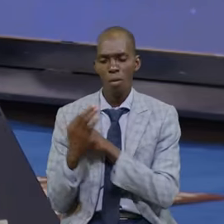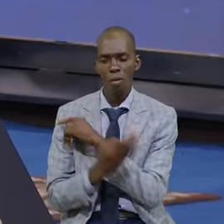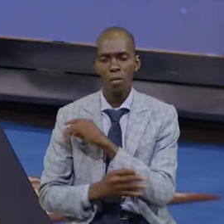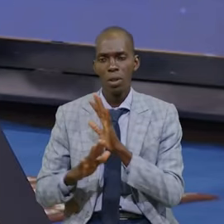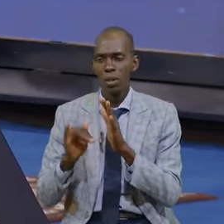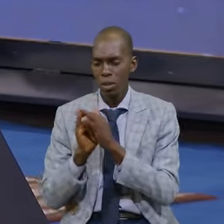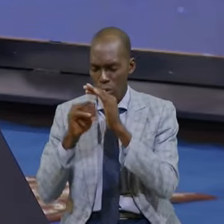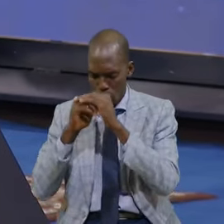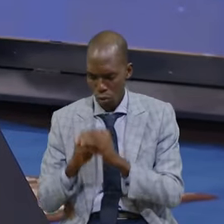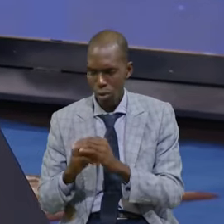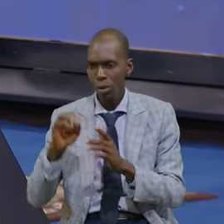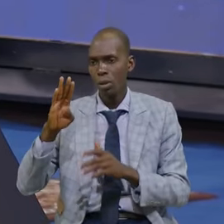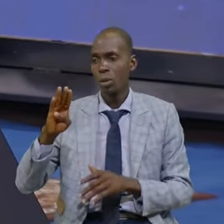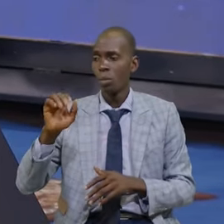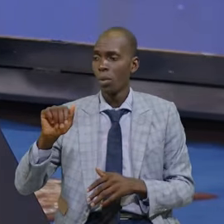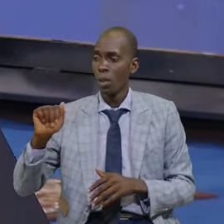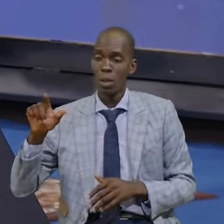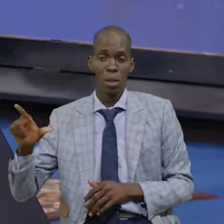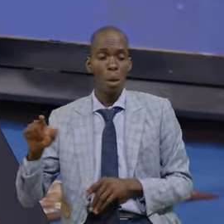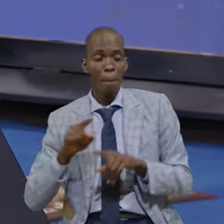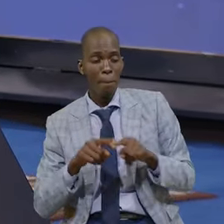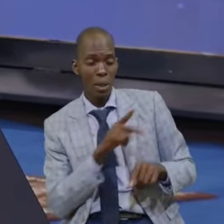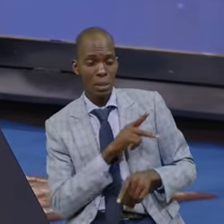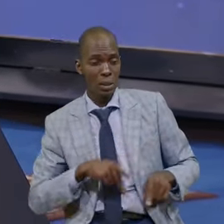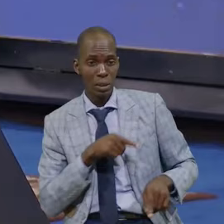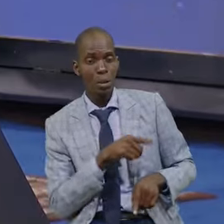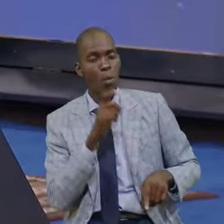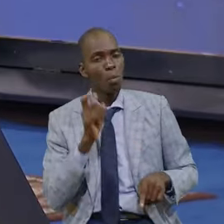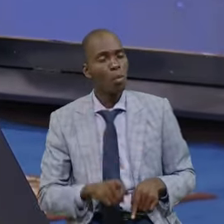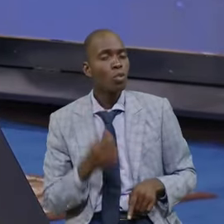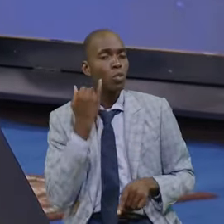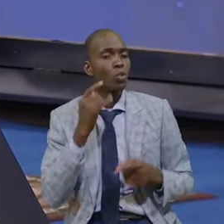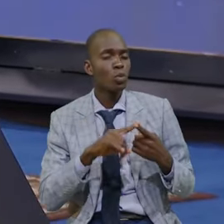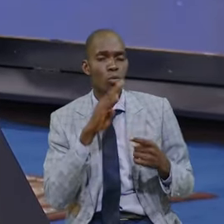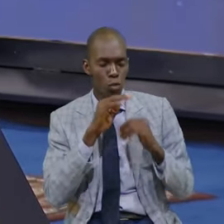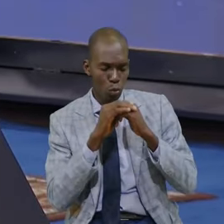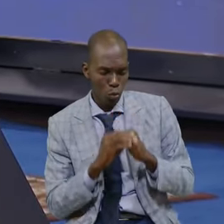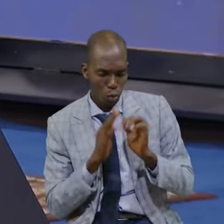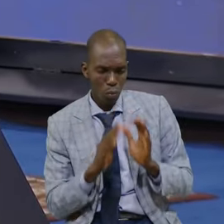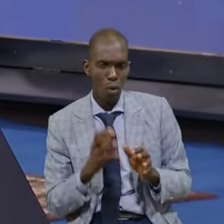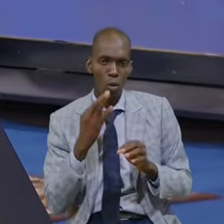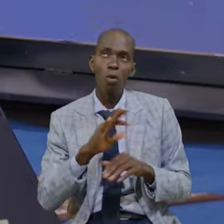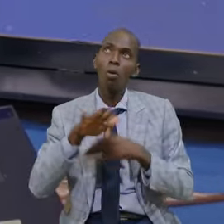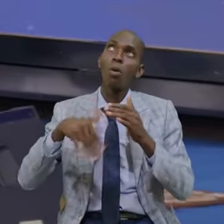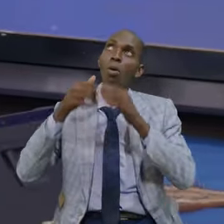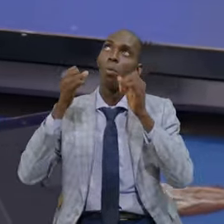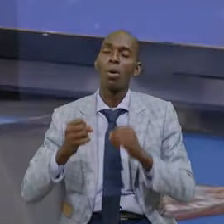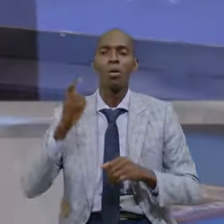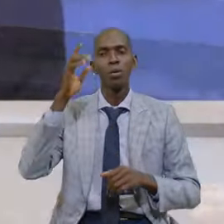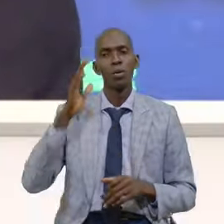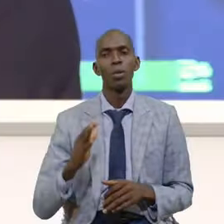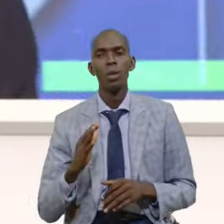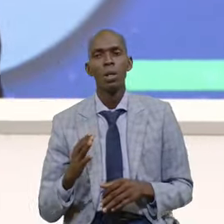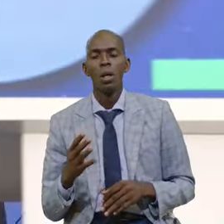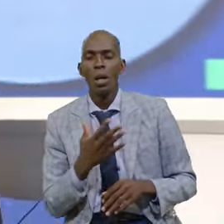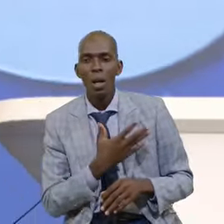he was supposed to be a worshiper of the Almighty God. And with the rolling of the eyes, of